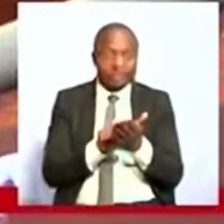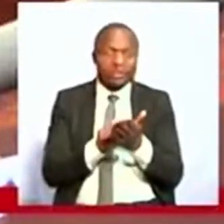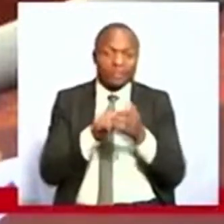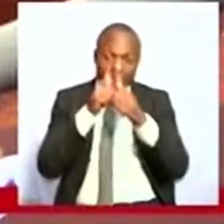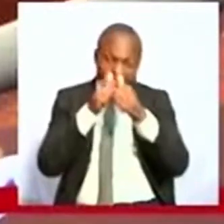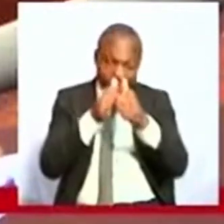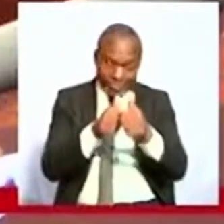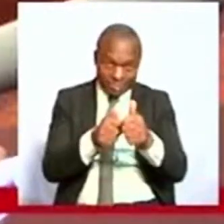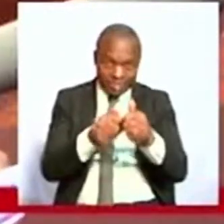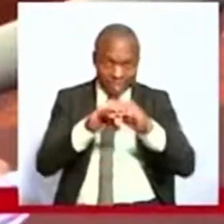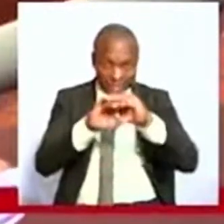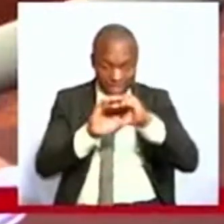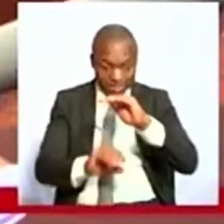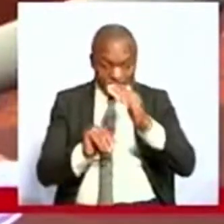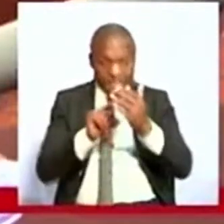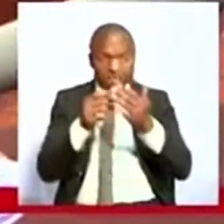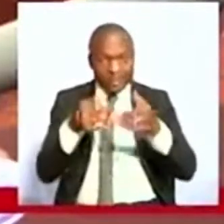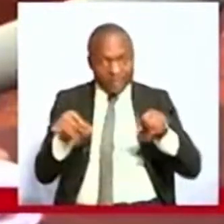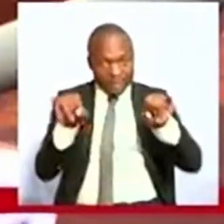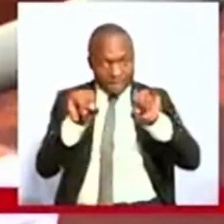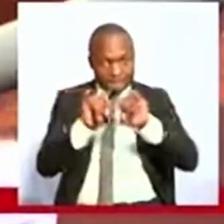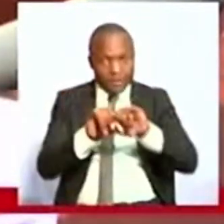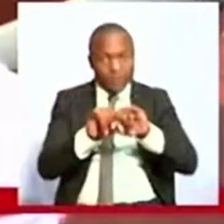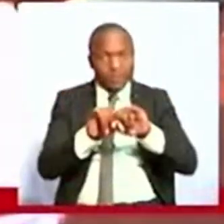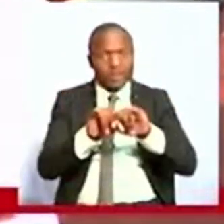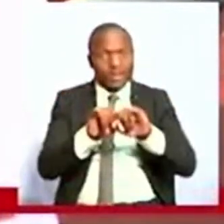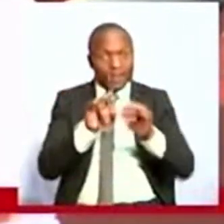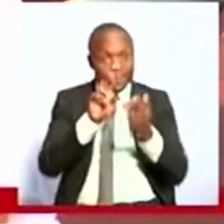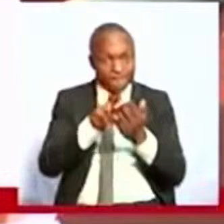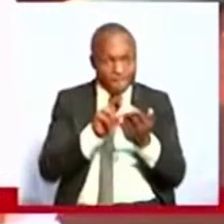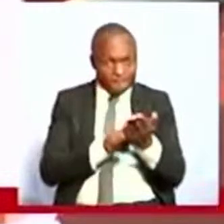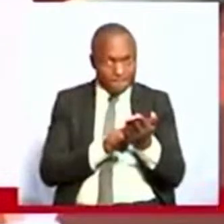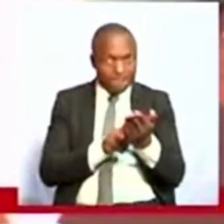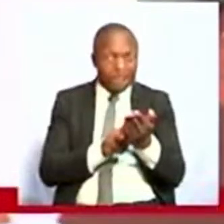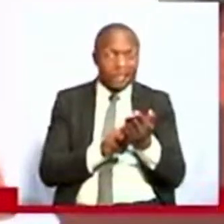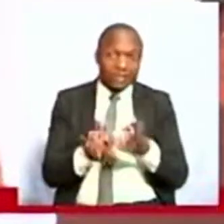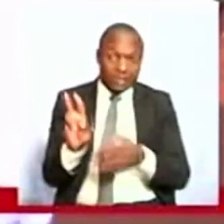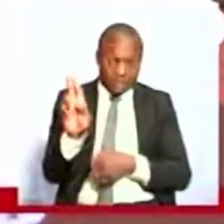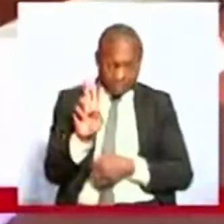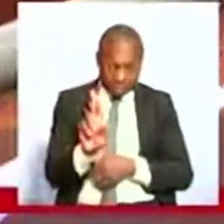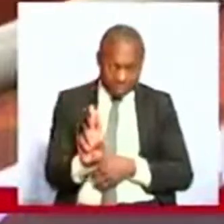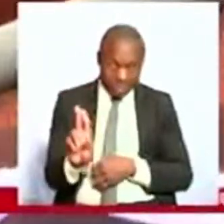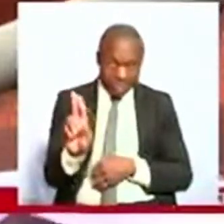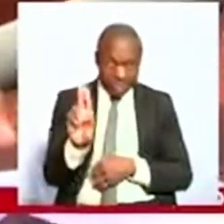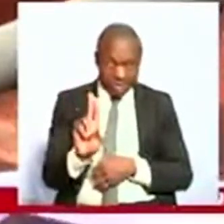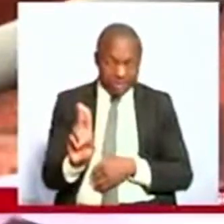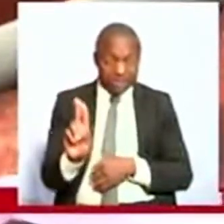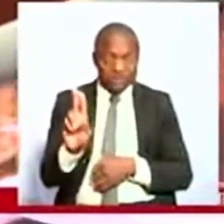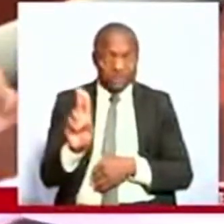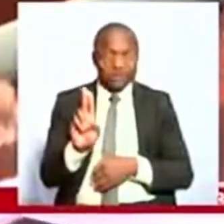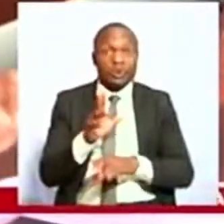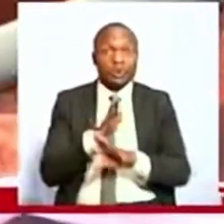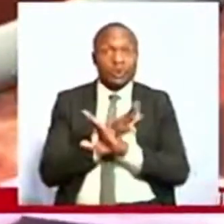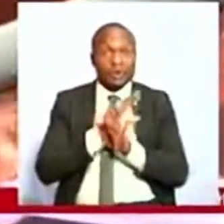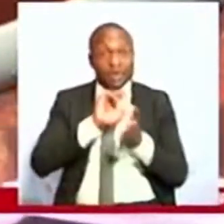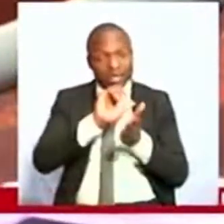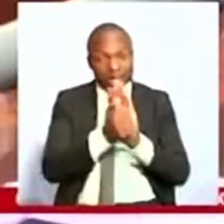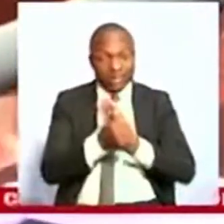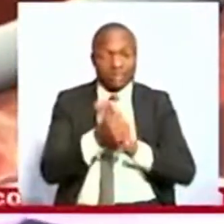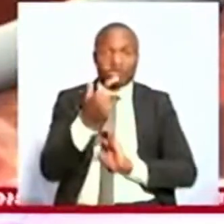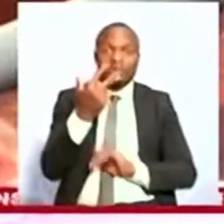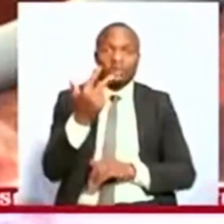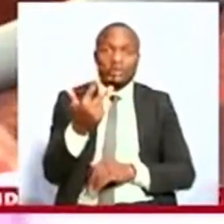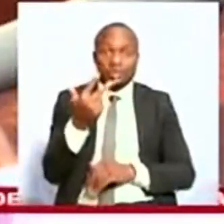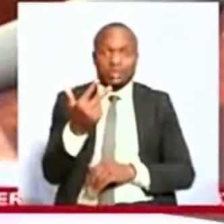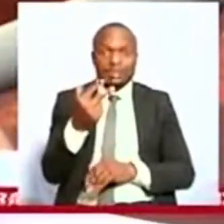binding. Under this very important document, which applies to Zambia, we find in Article 3 the